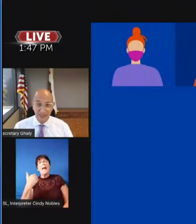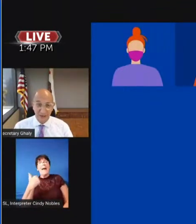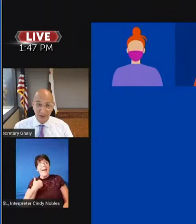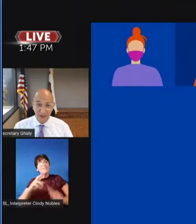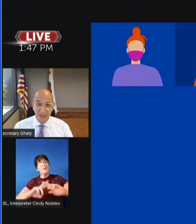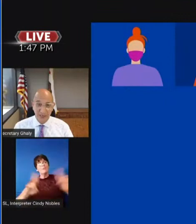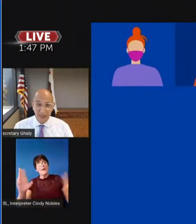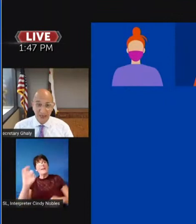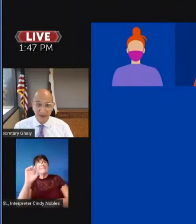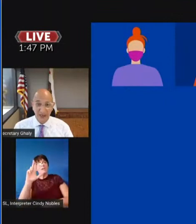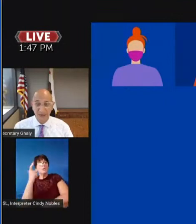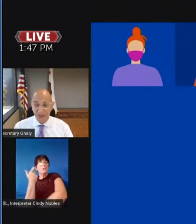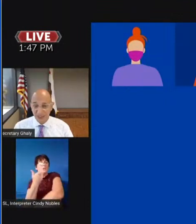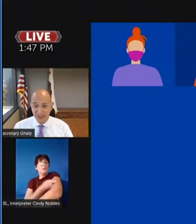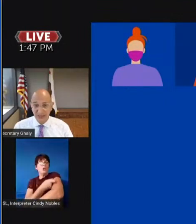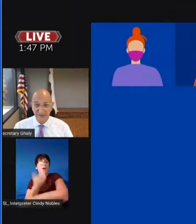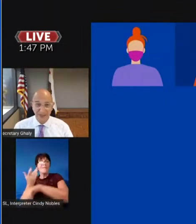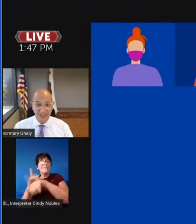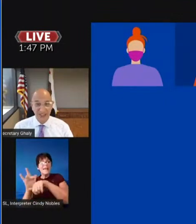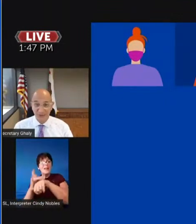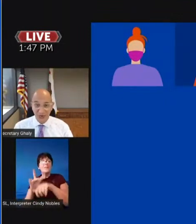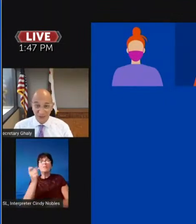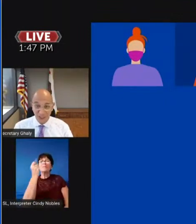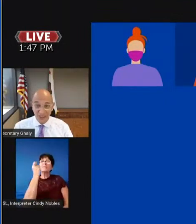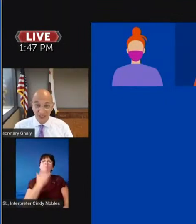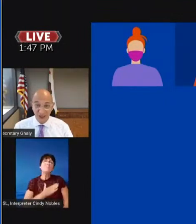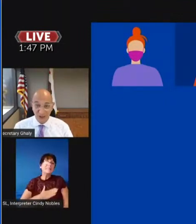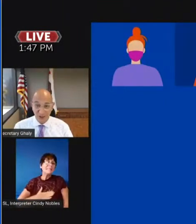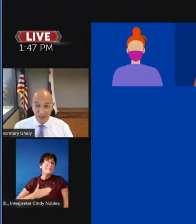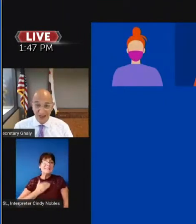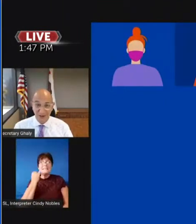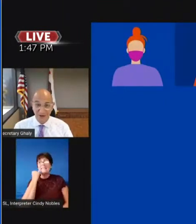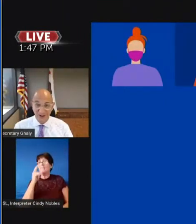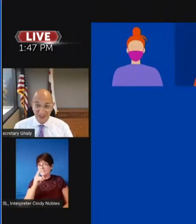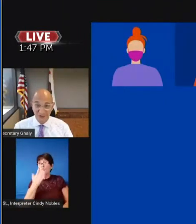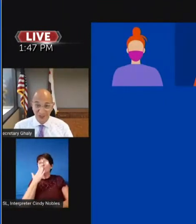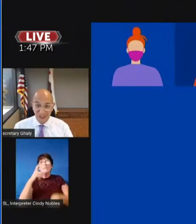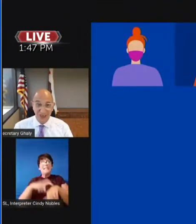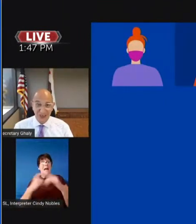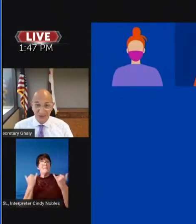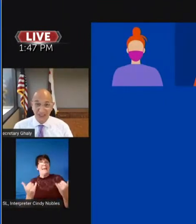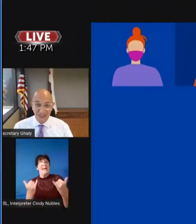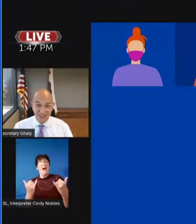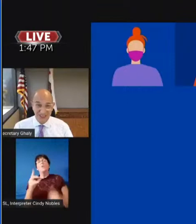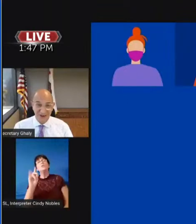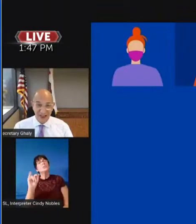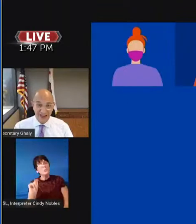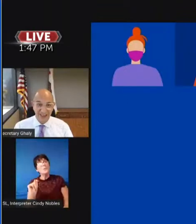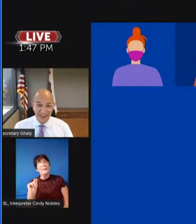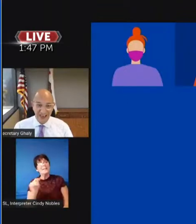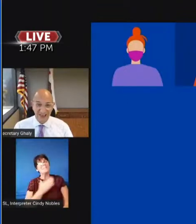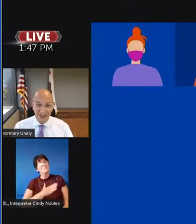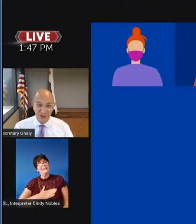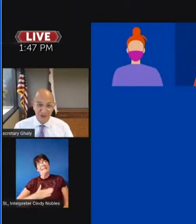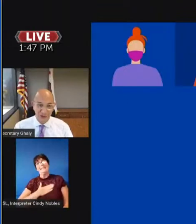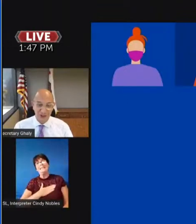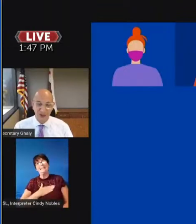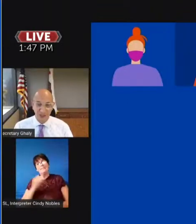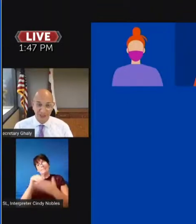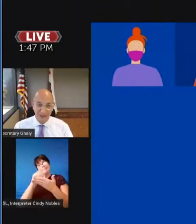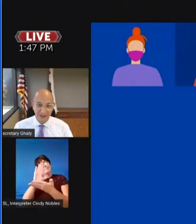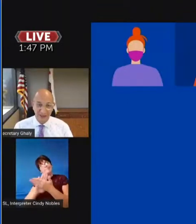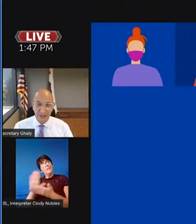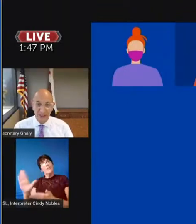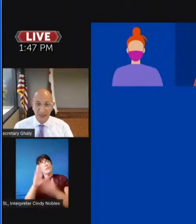vaccine available. And please, if this is the right weekend to go do that or next week, please consider adding that to